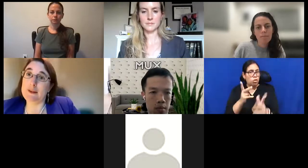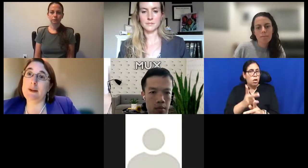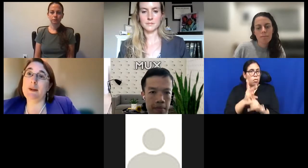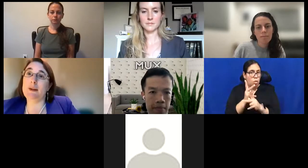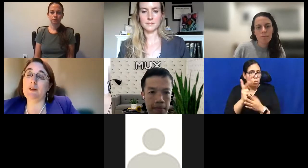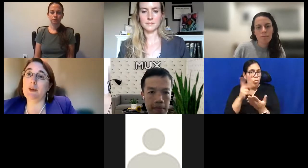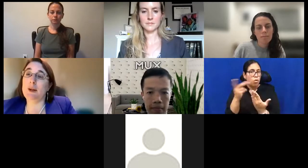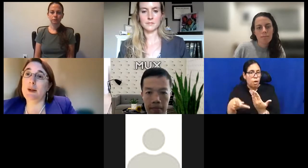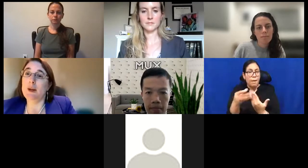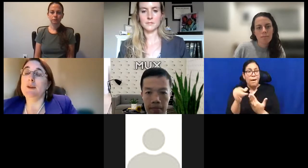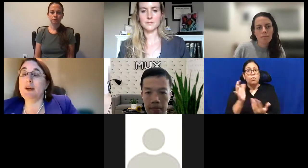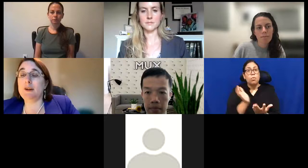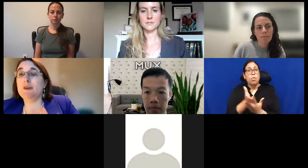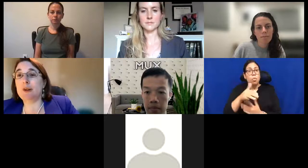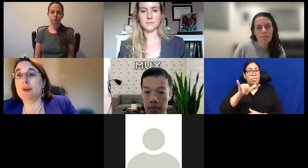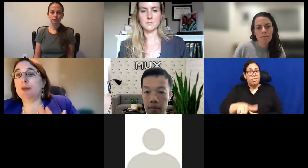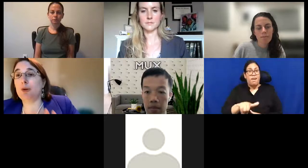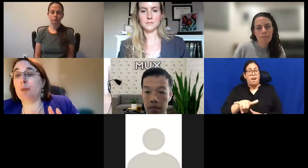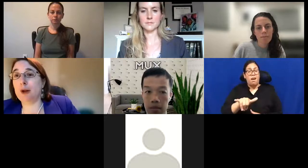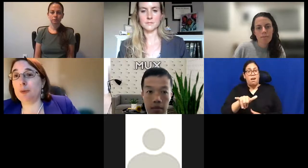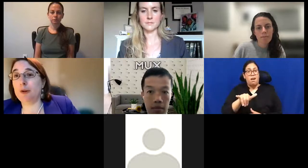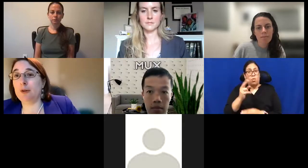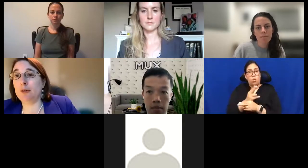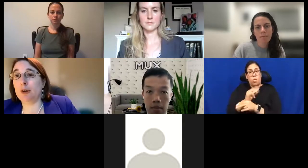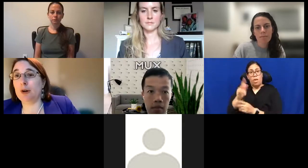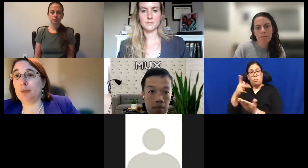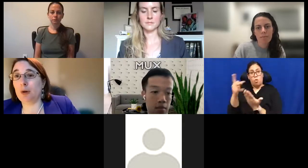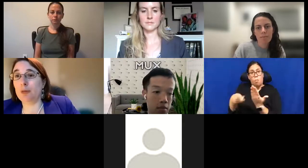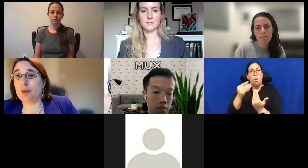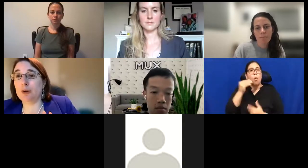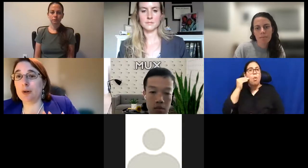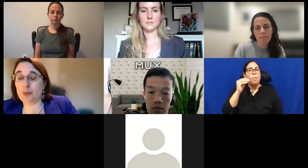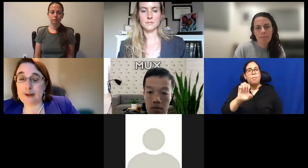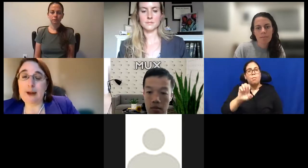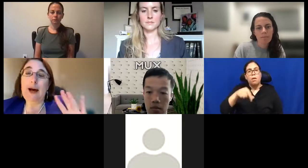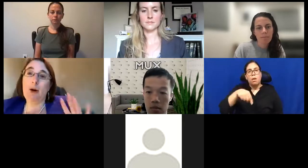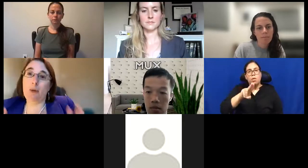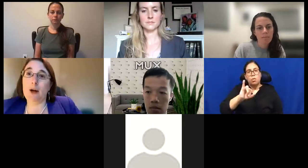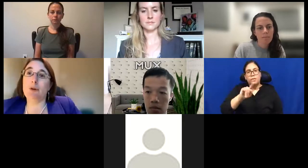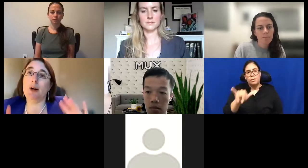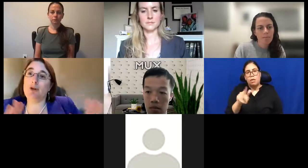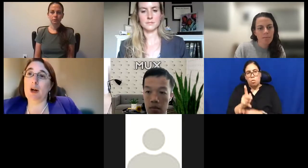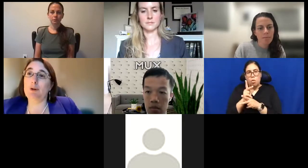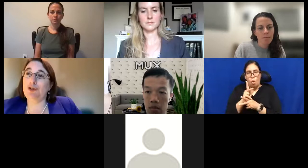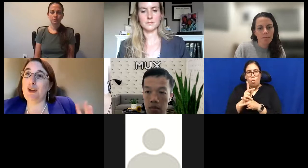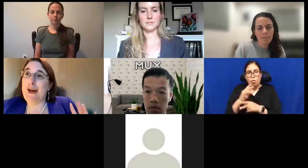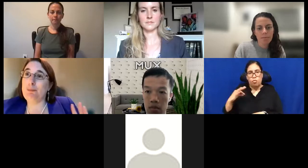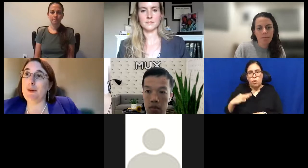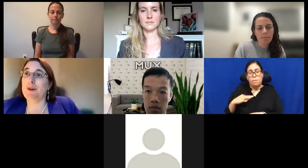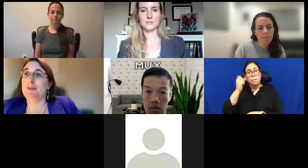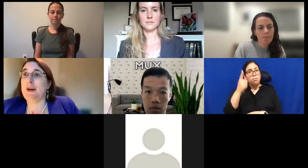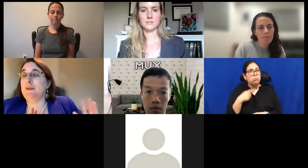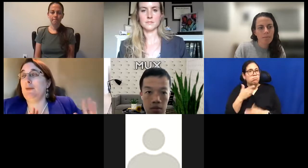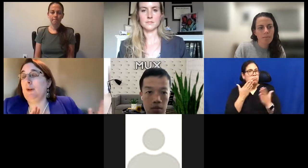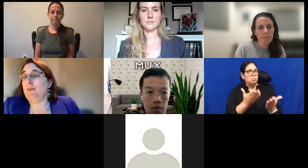that, technically it is a home equity loan credit. However, I challenged that